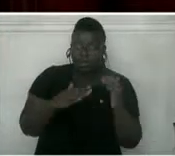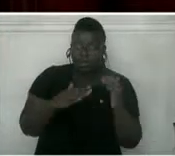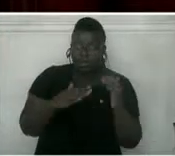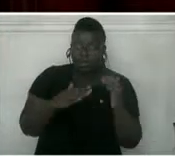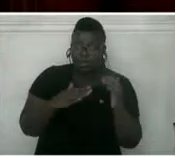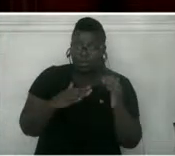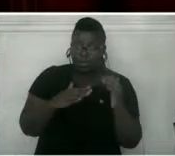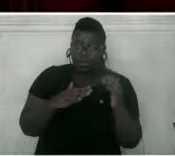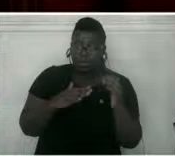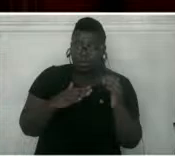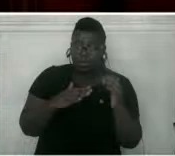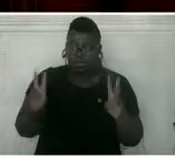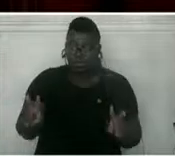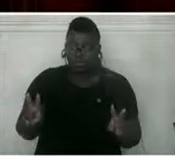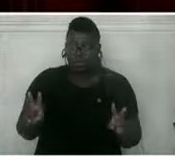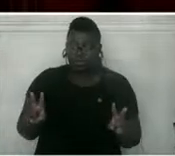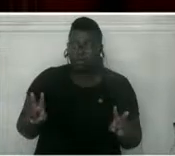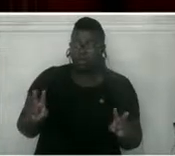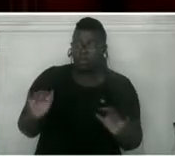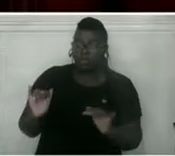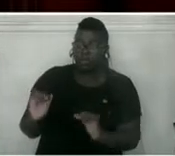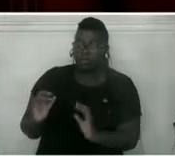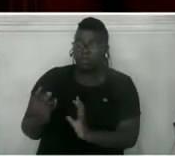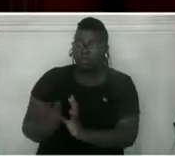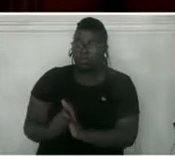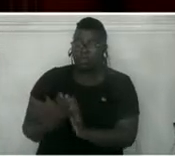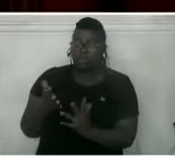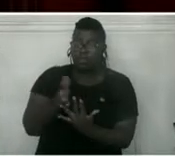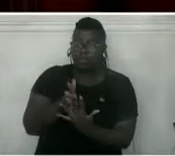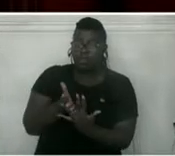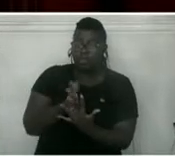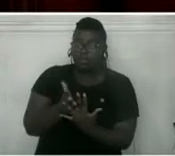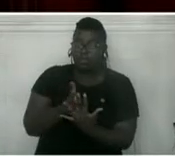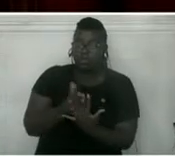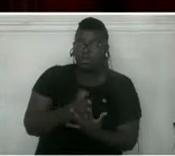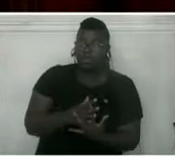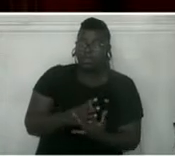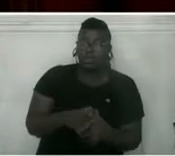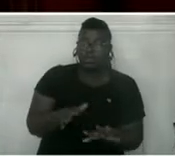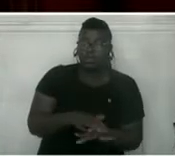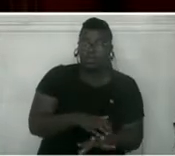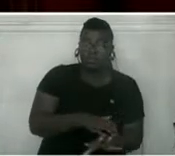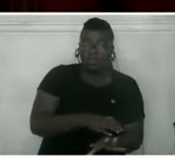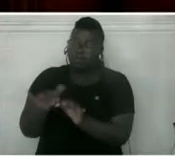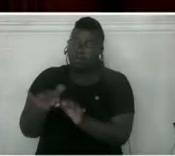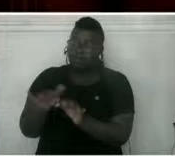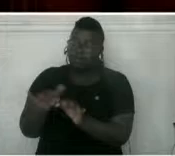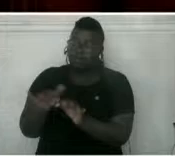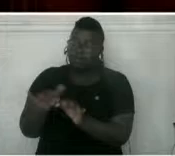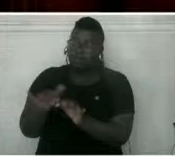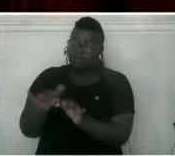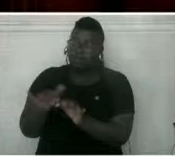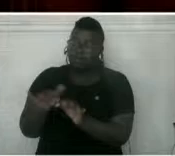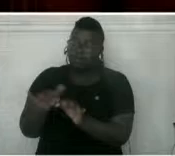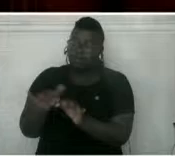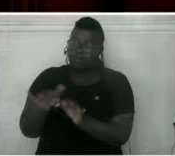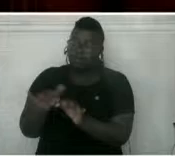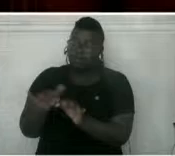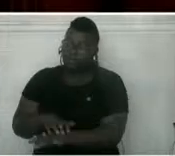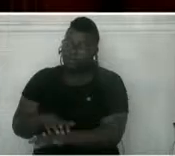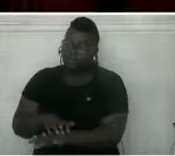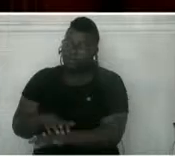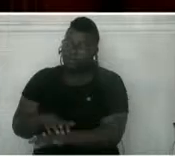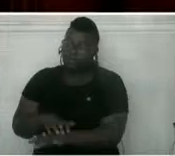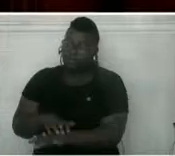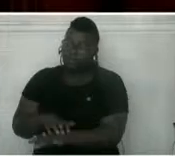and peaceful coexistence between farmers and farm dwellers. We are that there is a